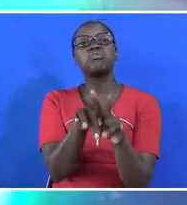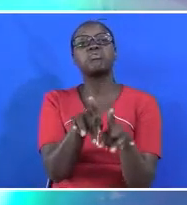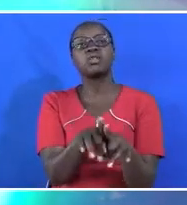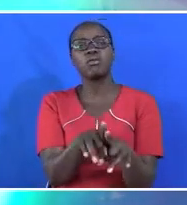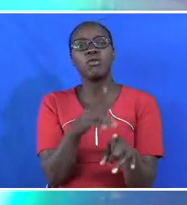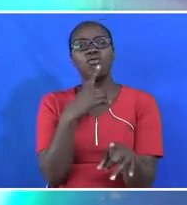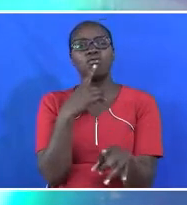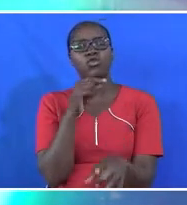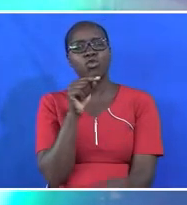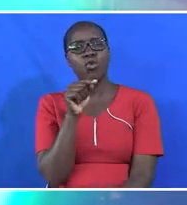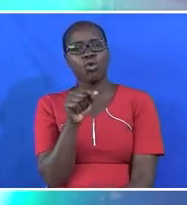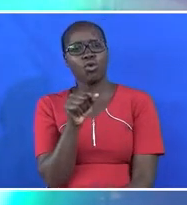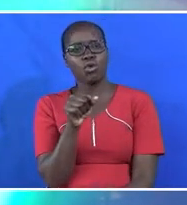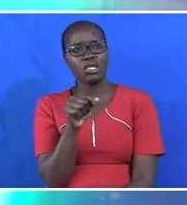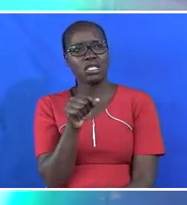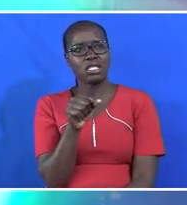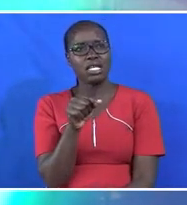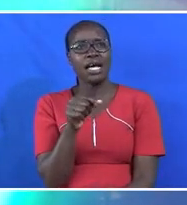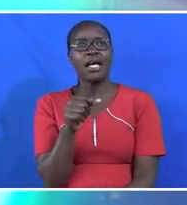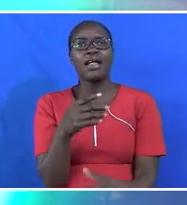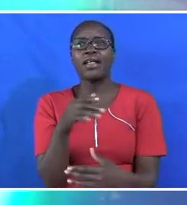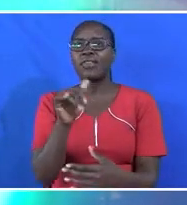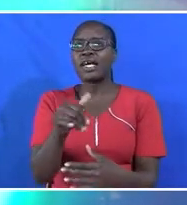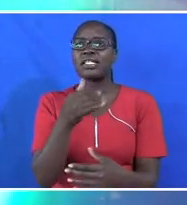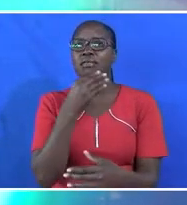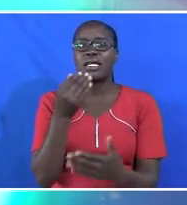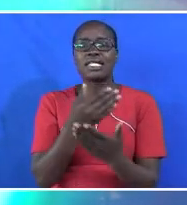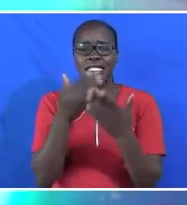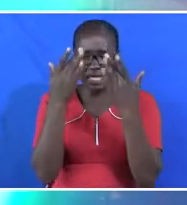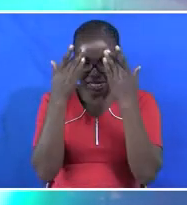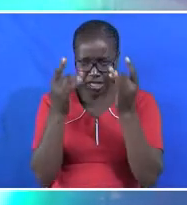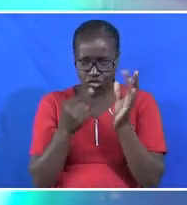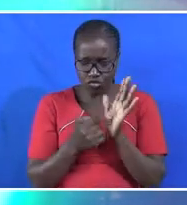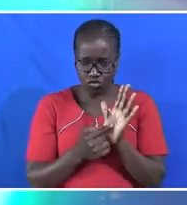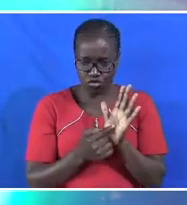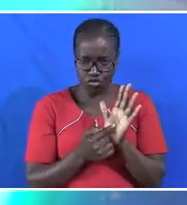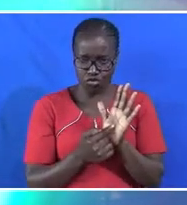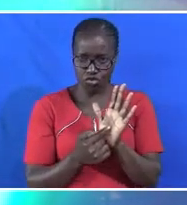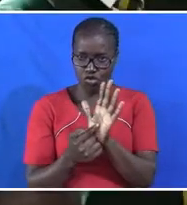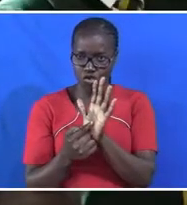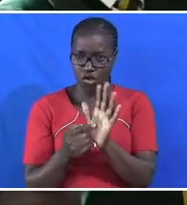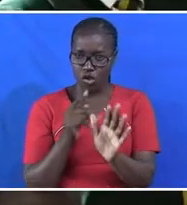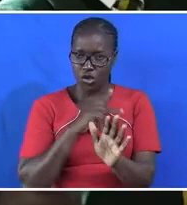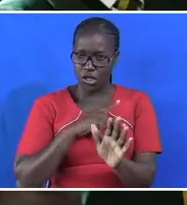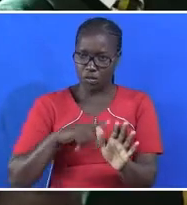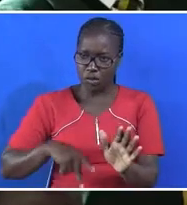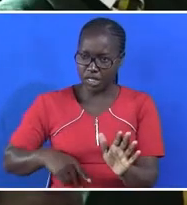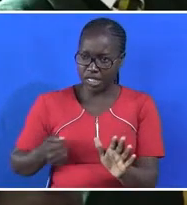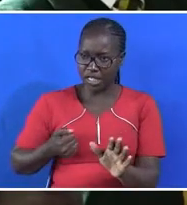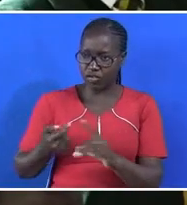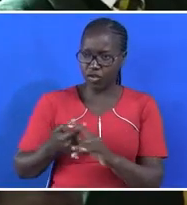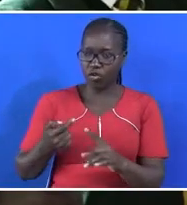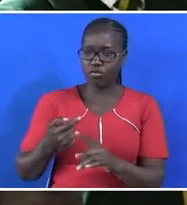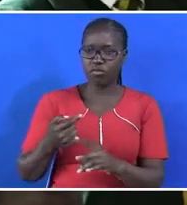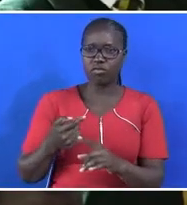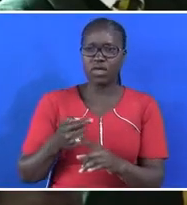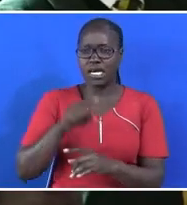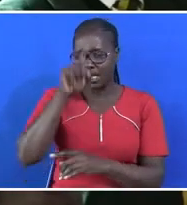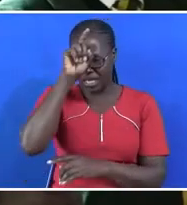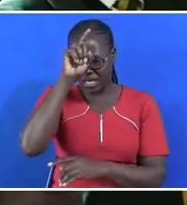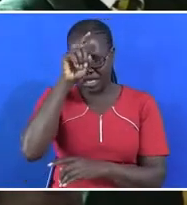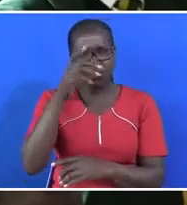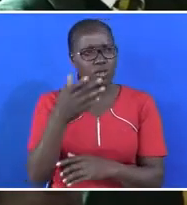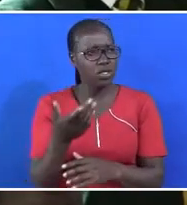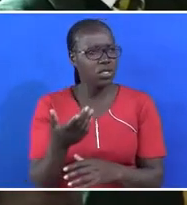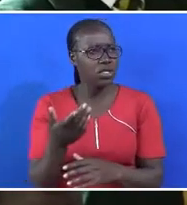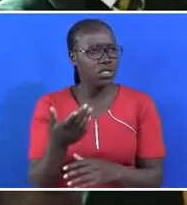it is that this man decides to show the princess from Egypt. Oh, the